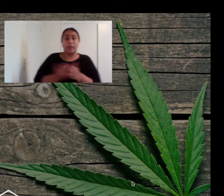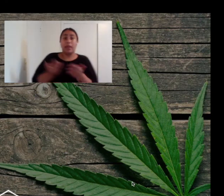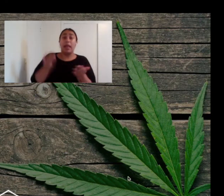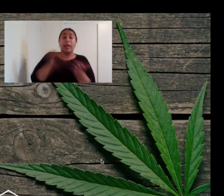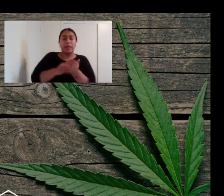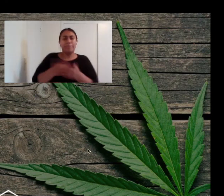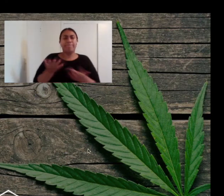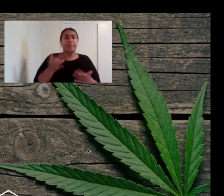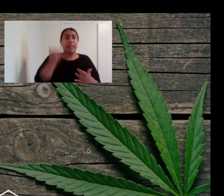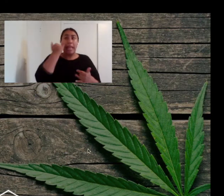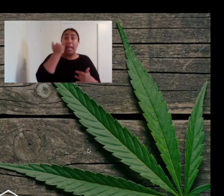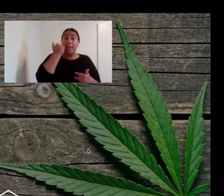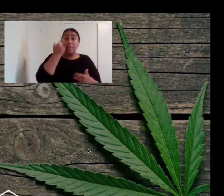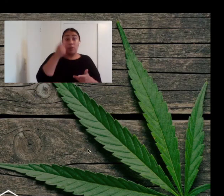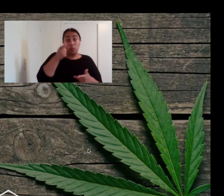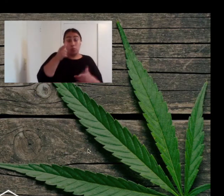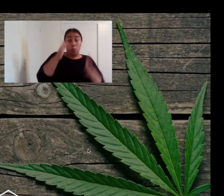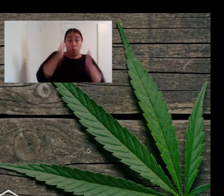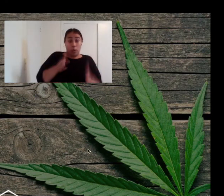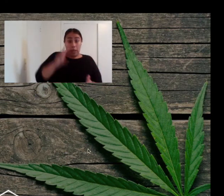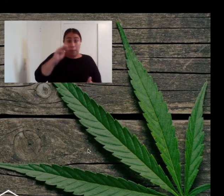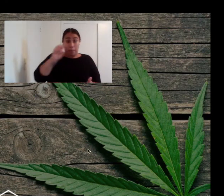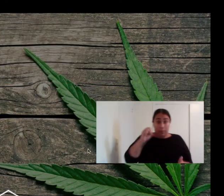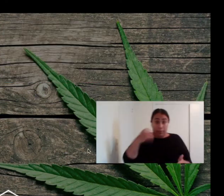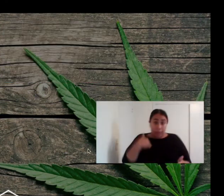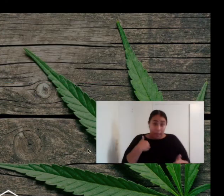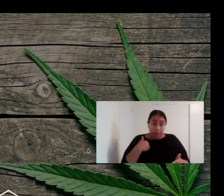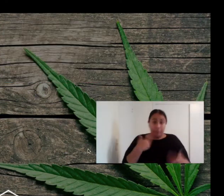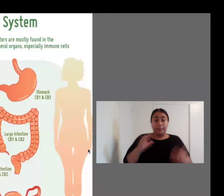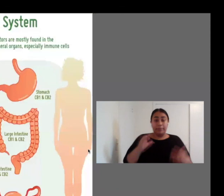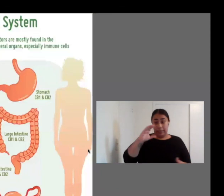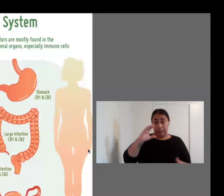insight onto what we hear in clinic and our day-to-day progression with our MS patients.